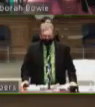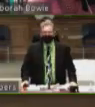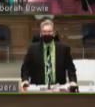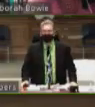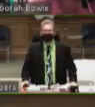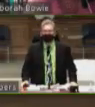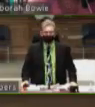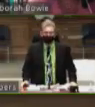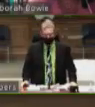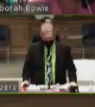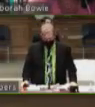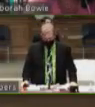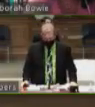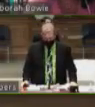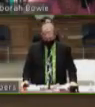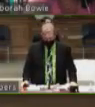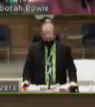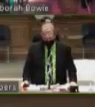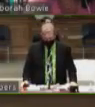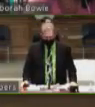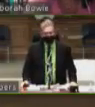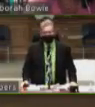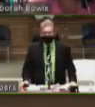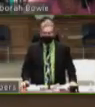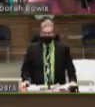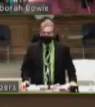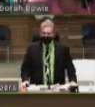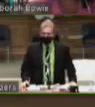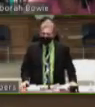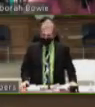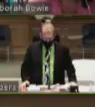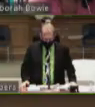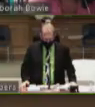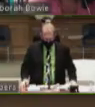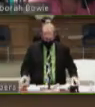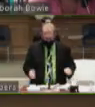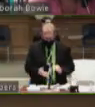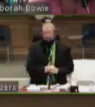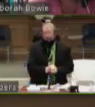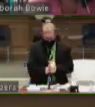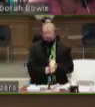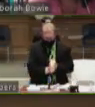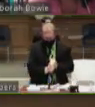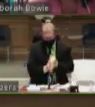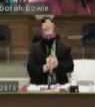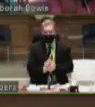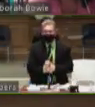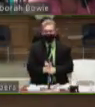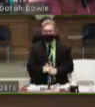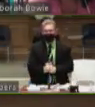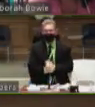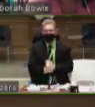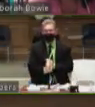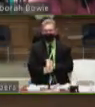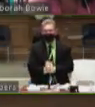him know that I thank him from the bottom of my heart. I also like to thank Ms. Deborah Bowie, because she has been a